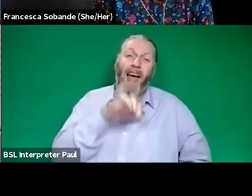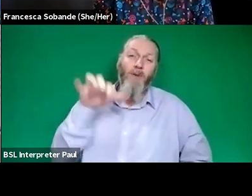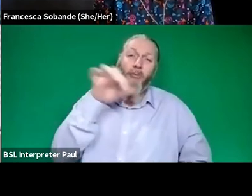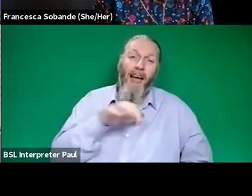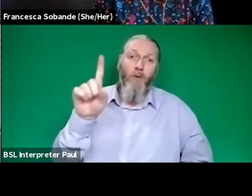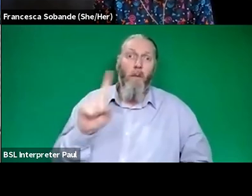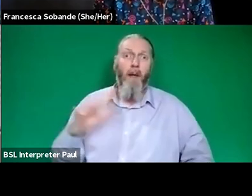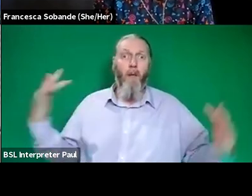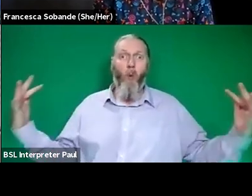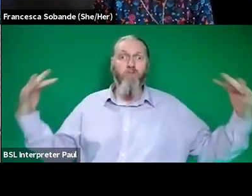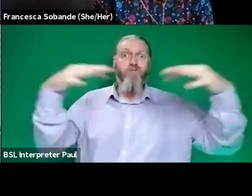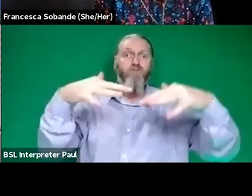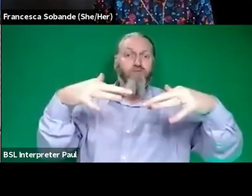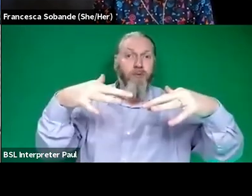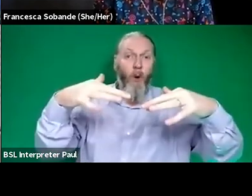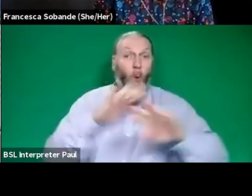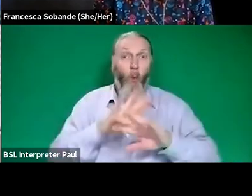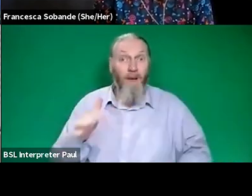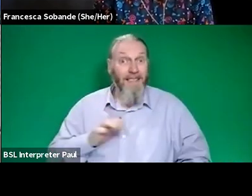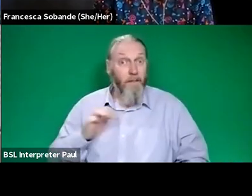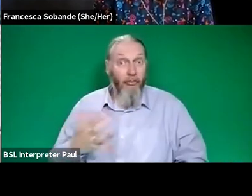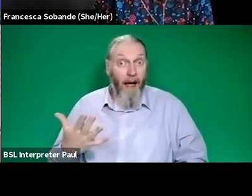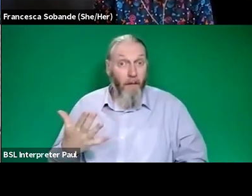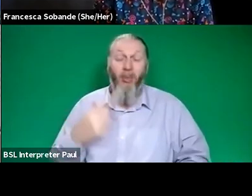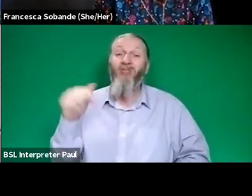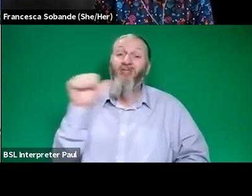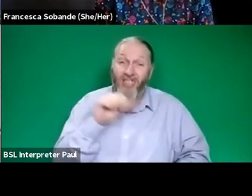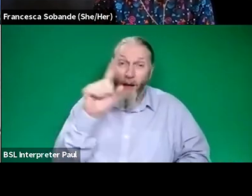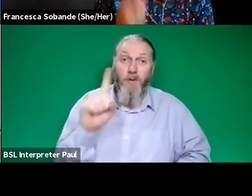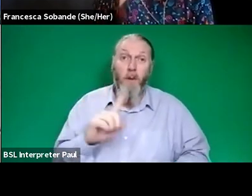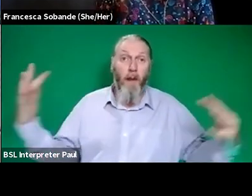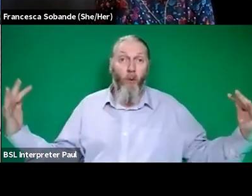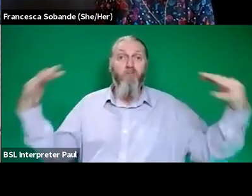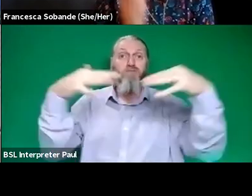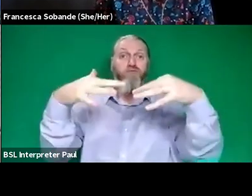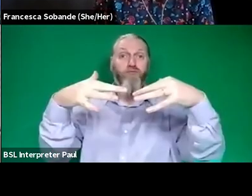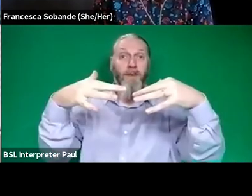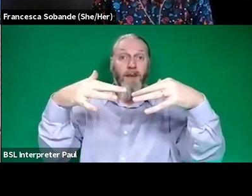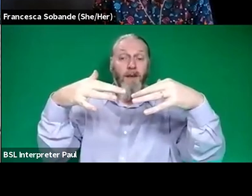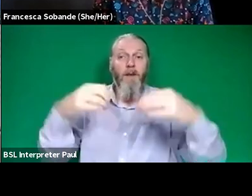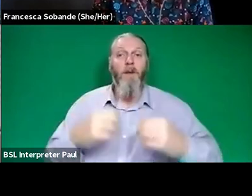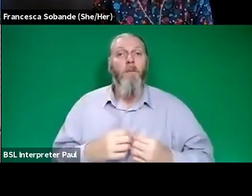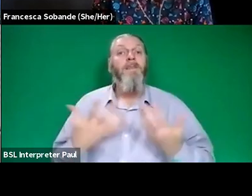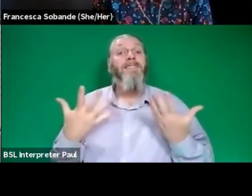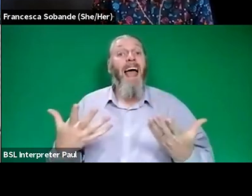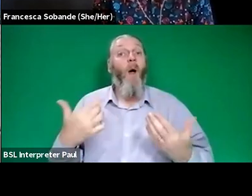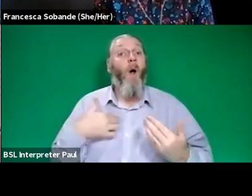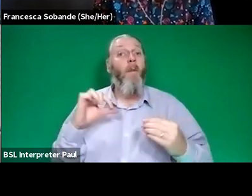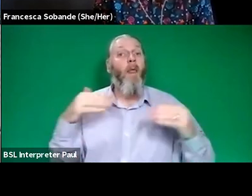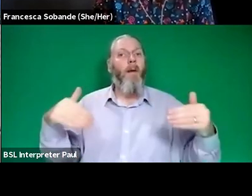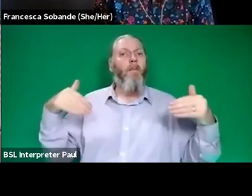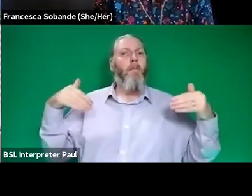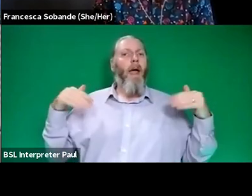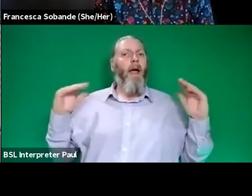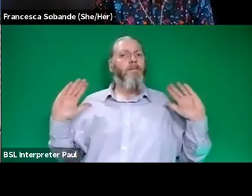didn't expect it, but they just did. And now I've sort of taken a step back and I've seen this group